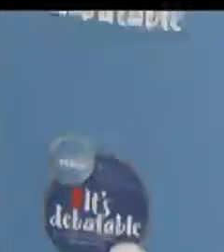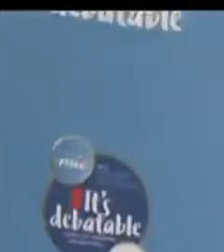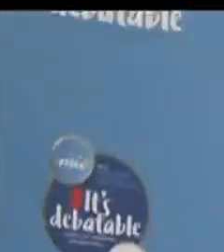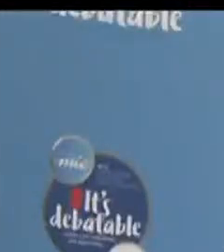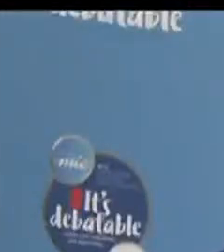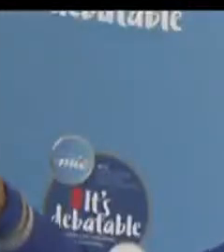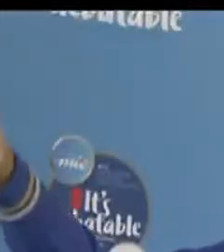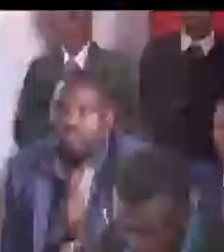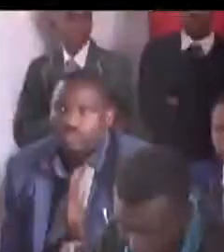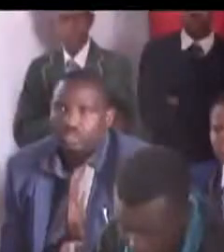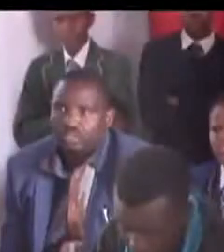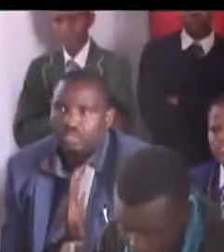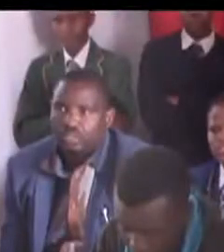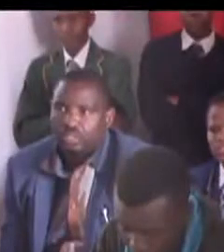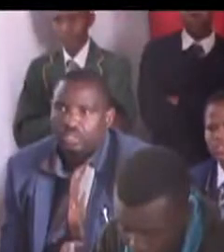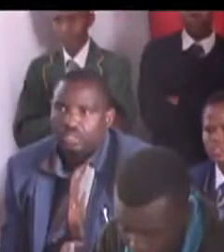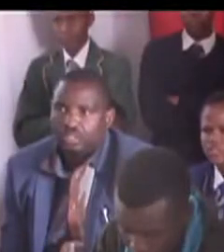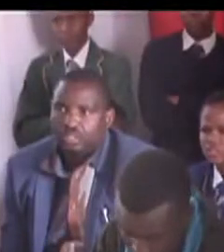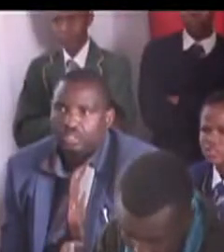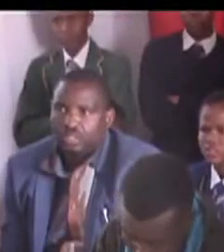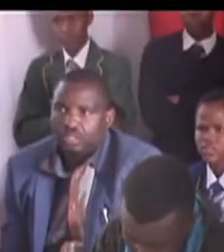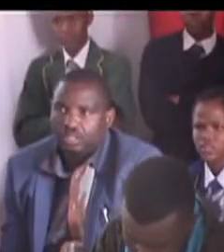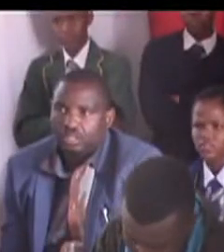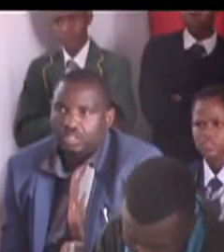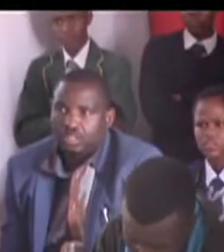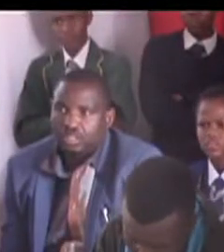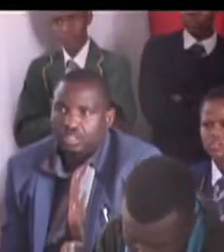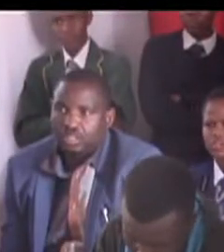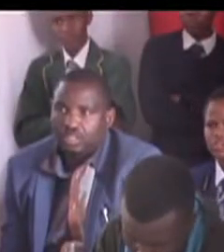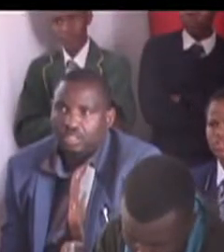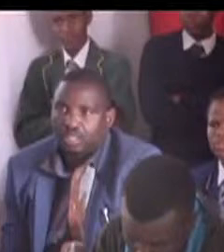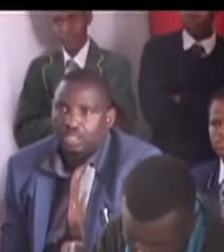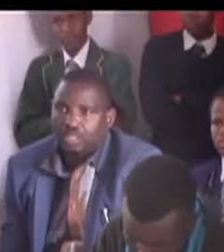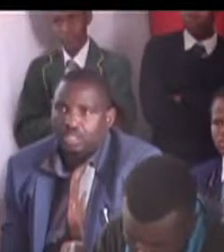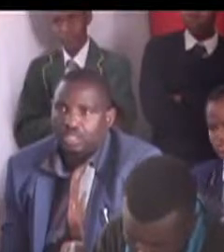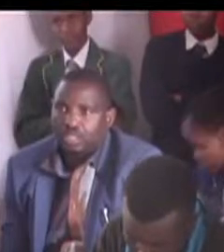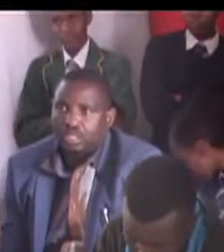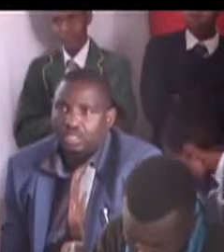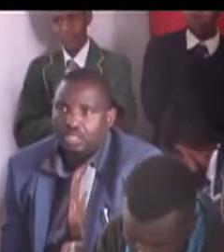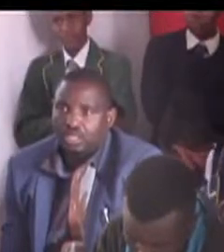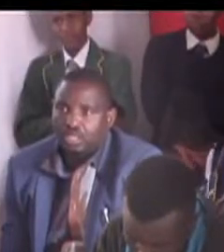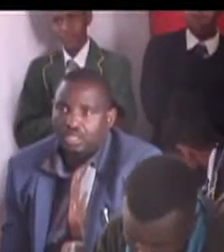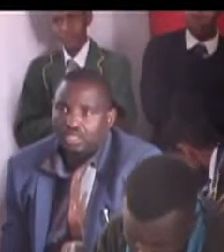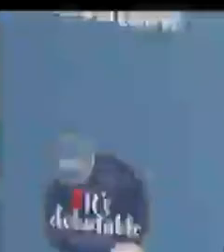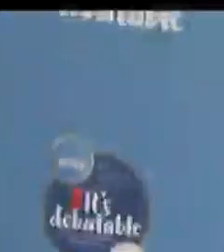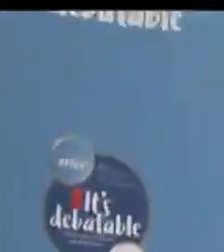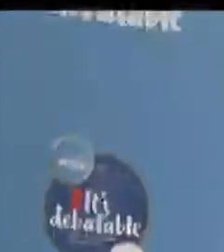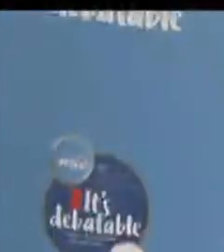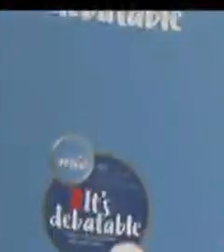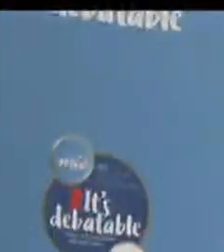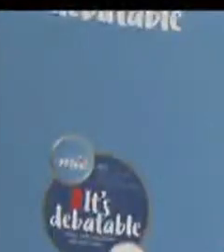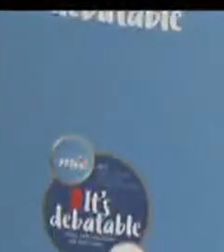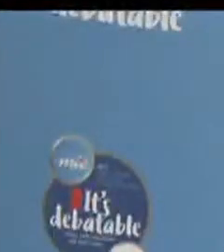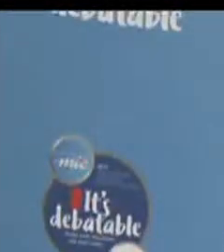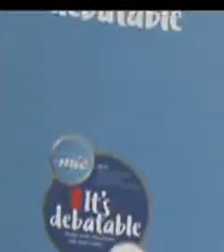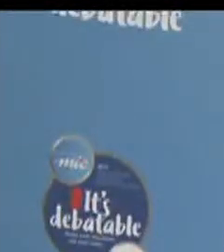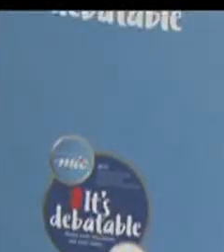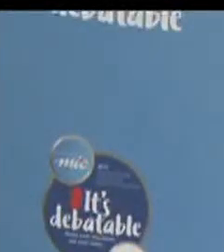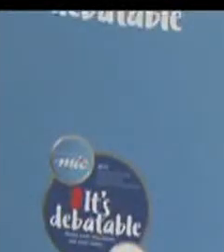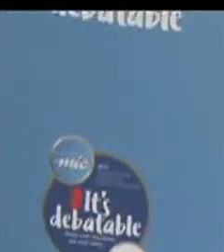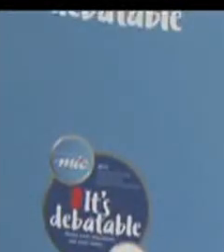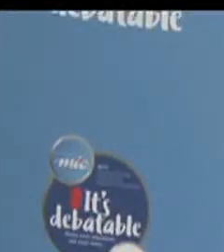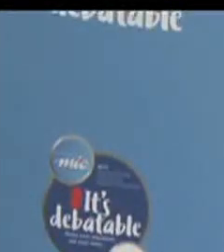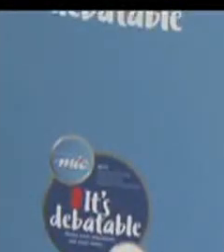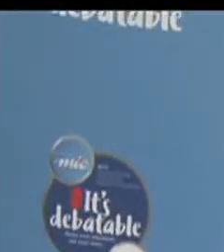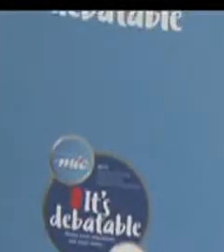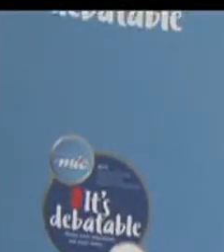vulnerability. And then 15,000 of the people are coming to live in Africa just because they are building a road for you. We don't have the knowledge to